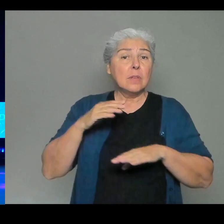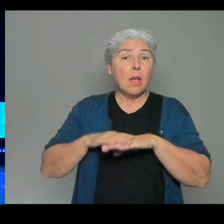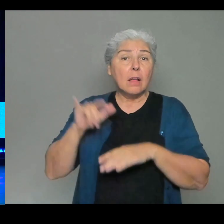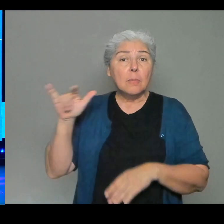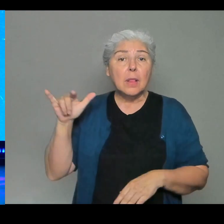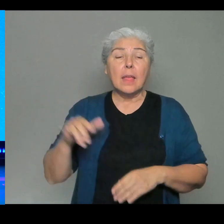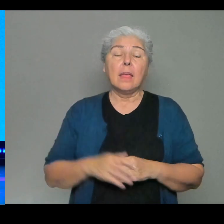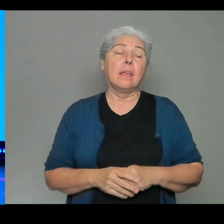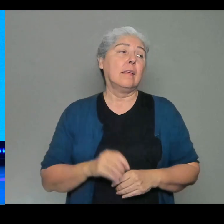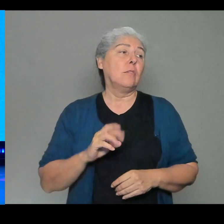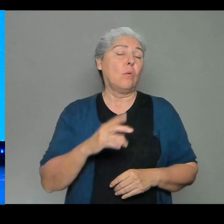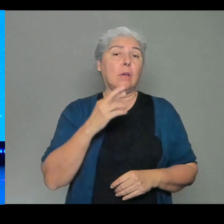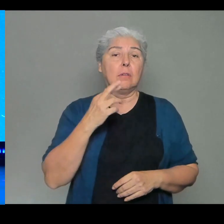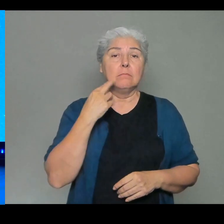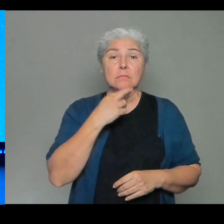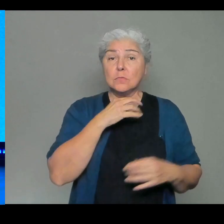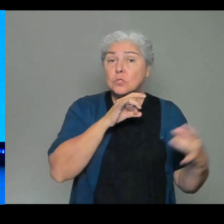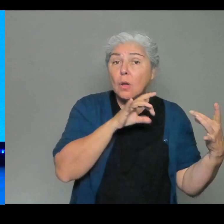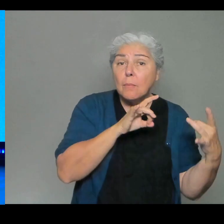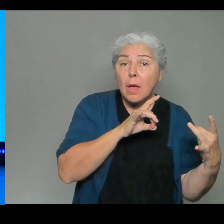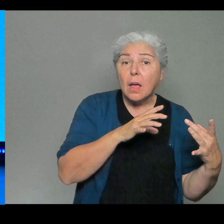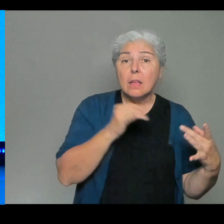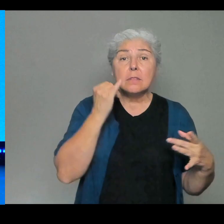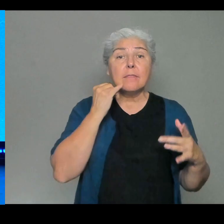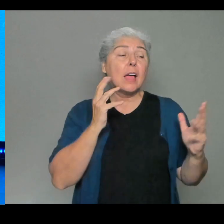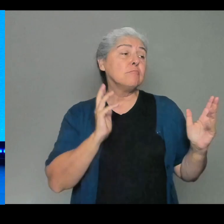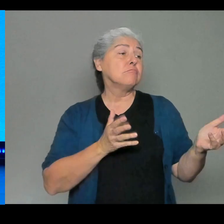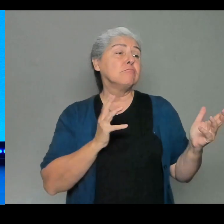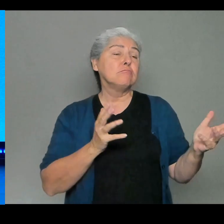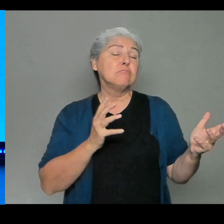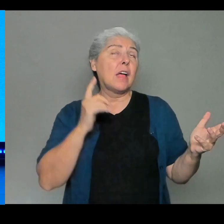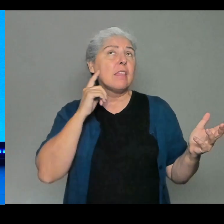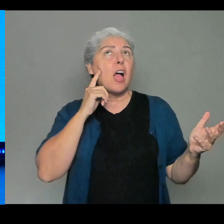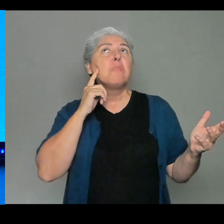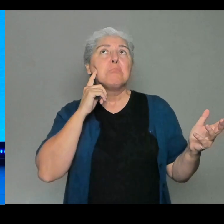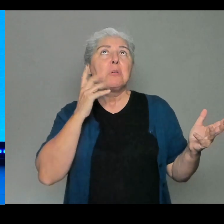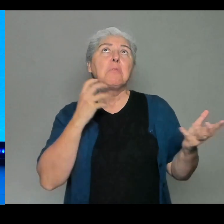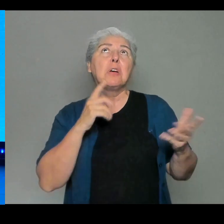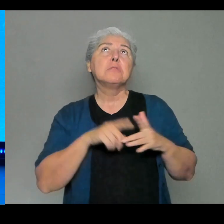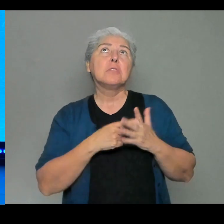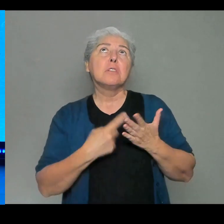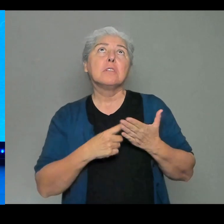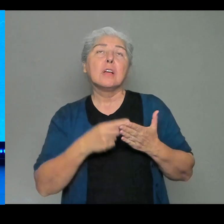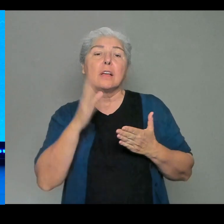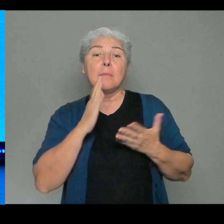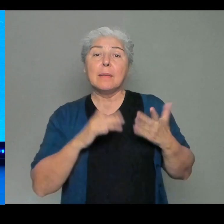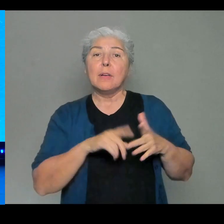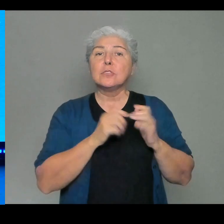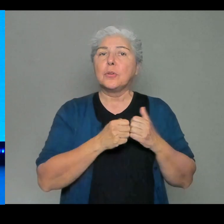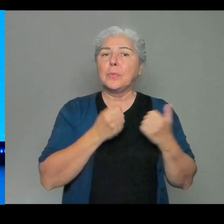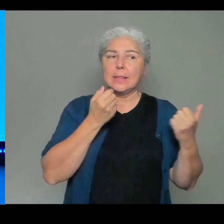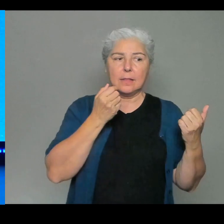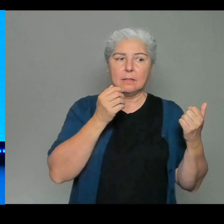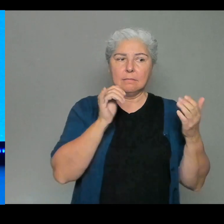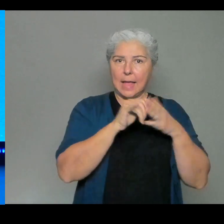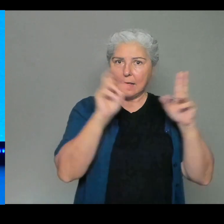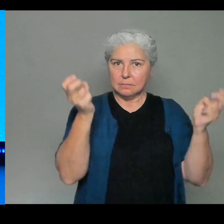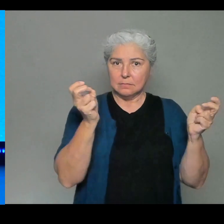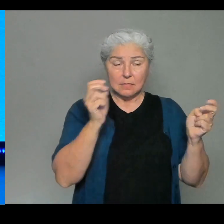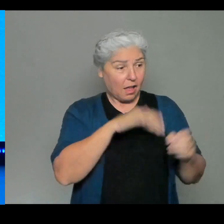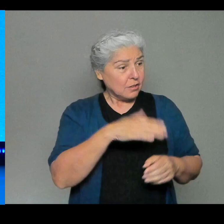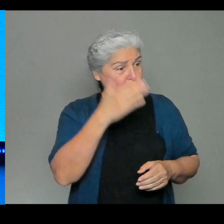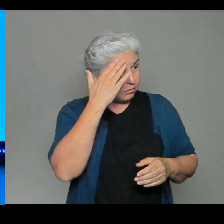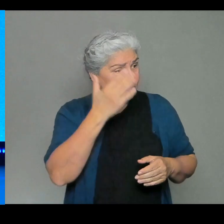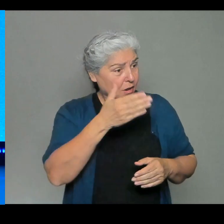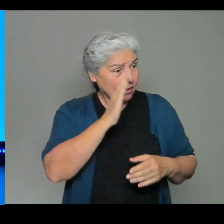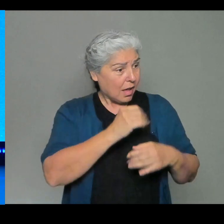if I'm somewhere in a plane or in Starbucks and I'm talking to somebody and I want to start a conversation about God, I might say something like that. Hey, did you